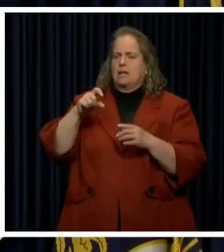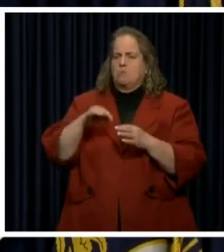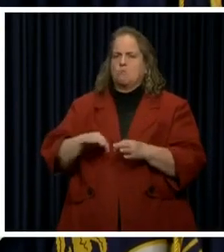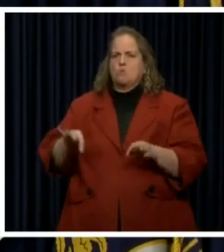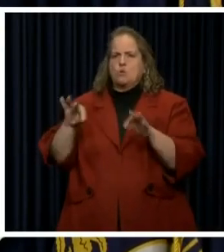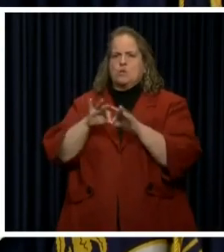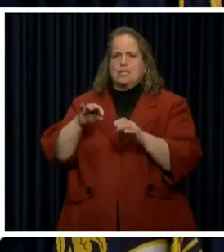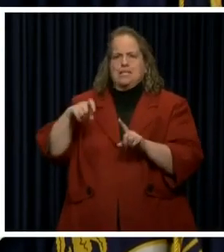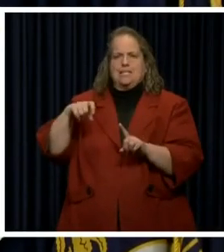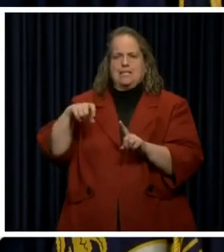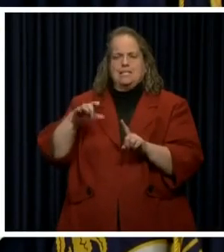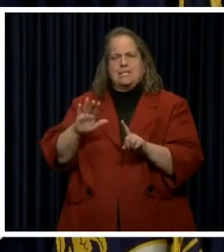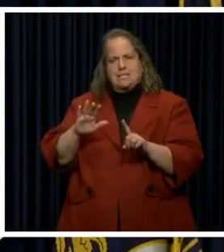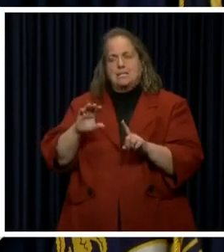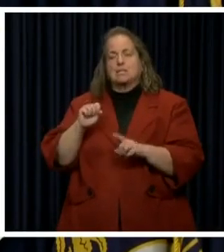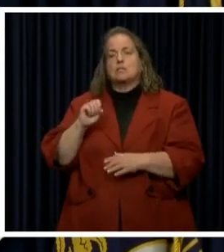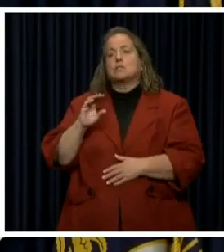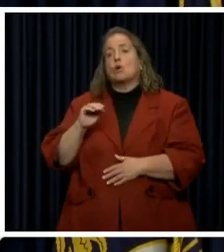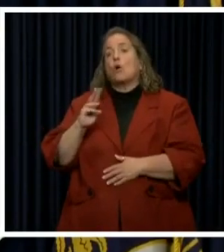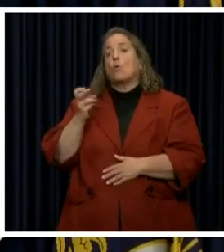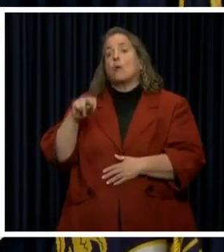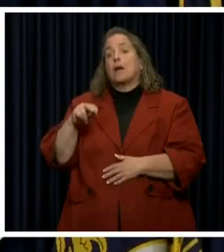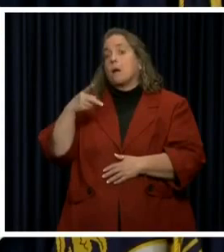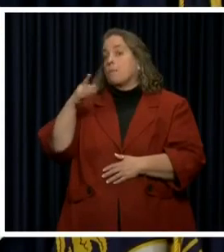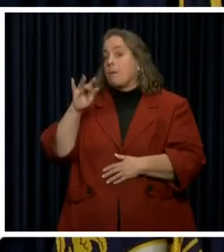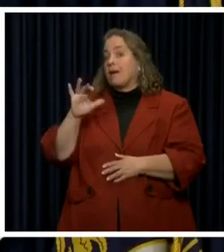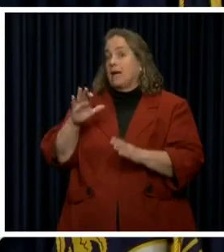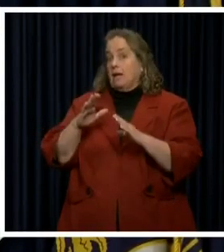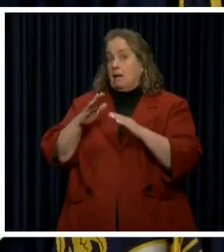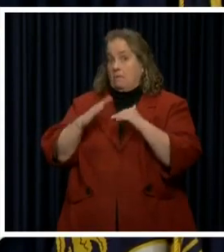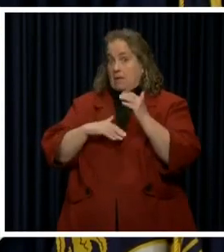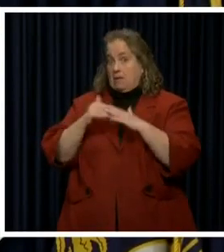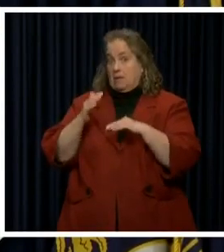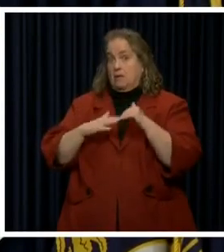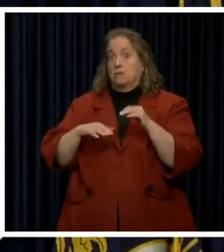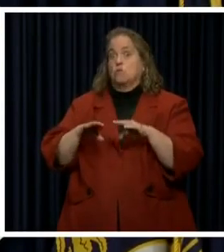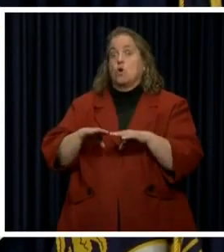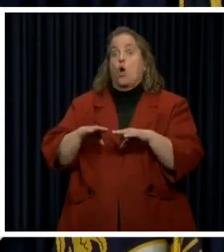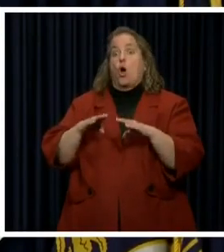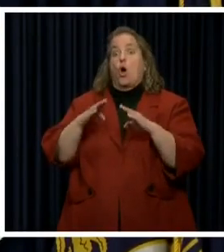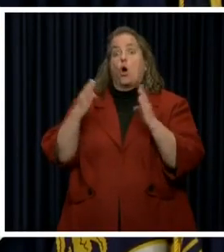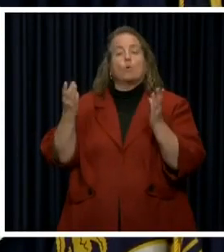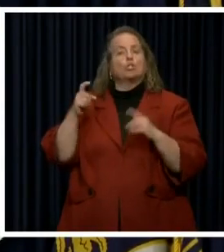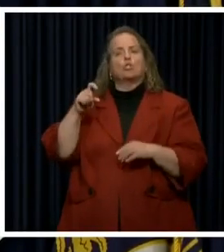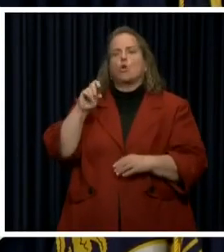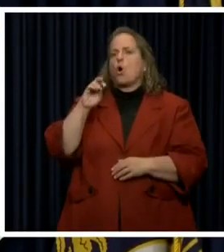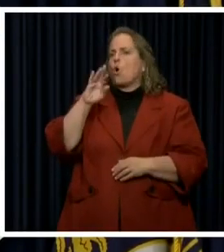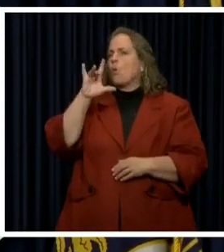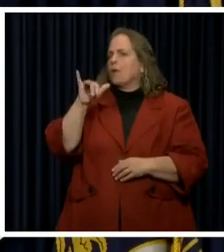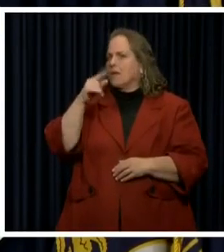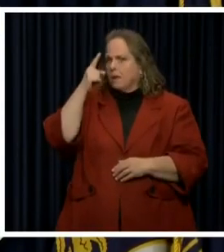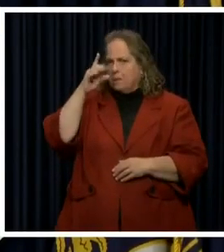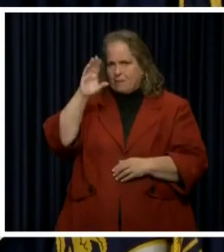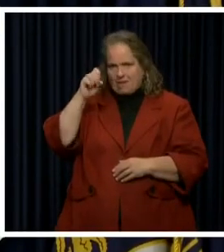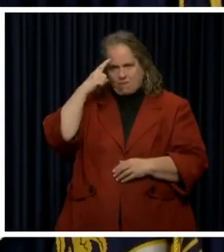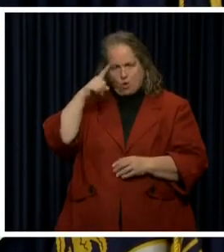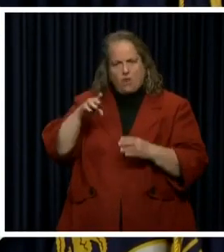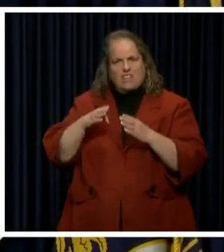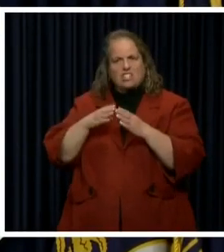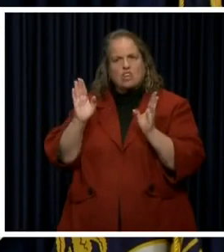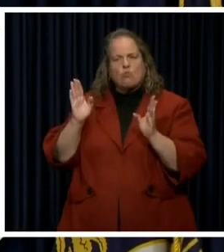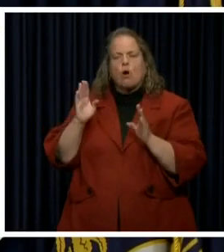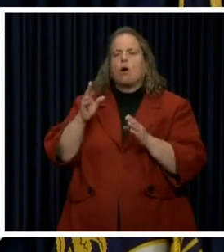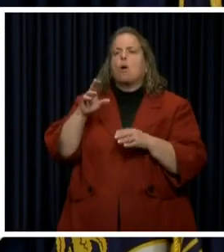it. So when public buildings first come online, it should only be for the general public for the most